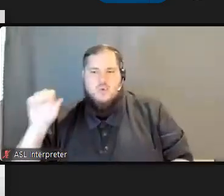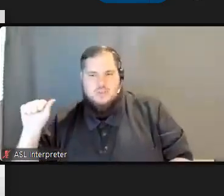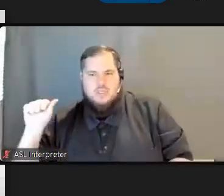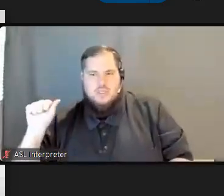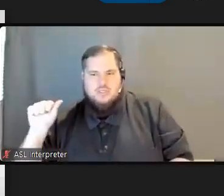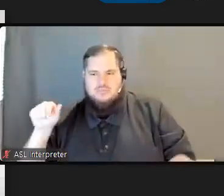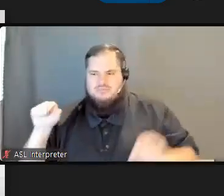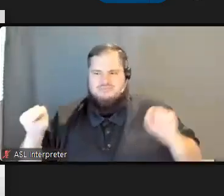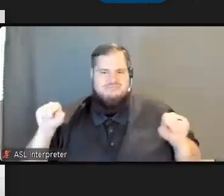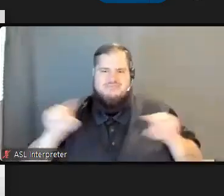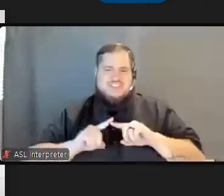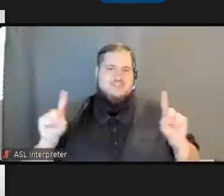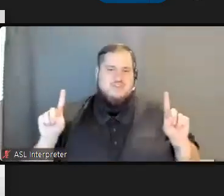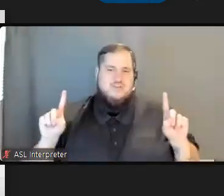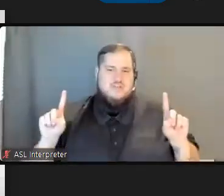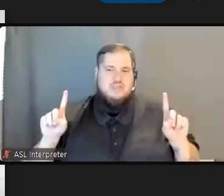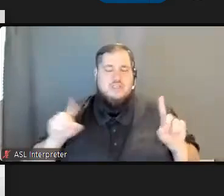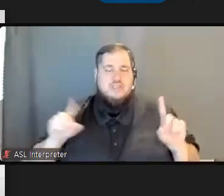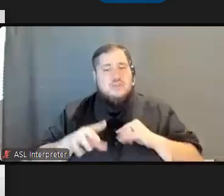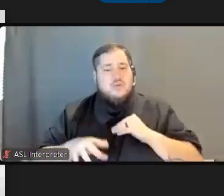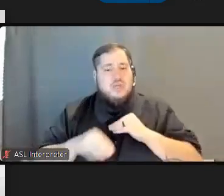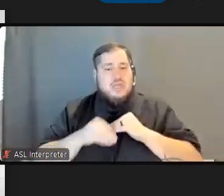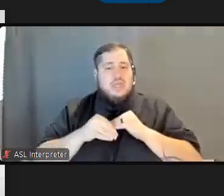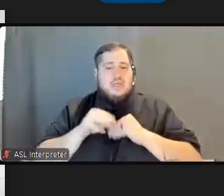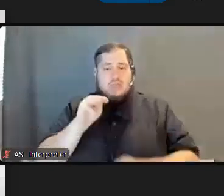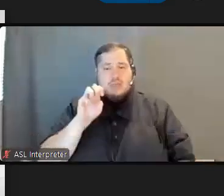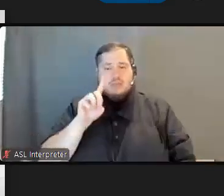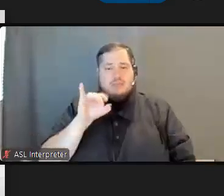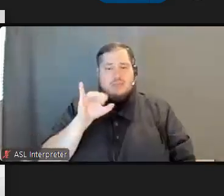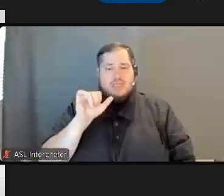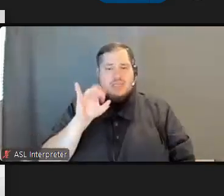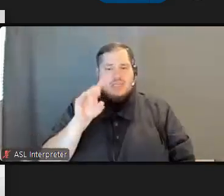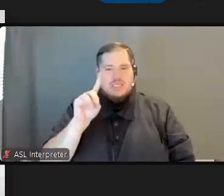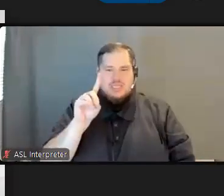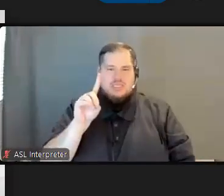different. And then when you add a layer of Medicaid to that, even less.